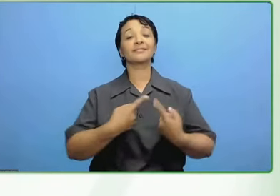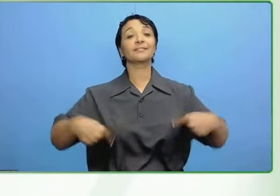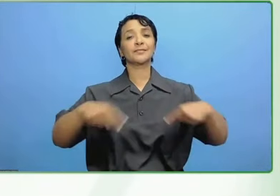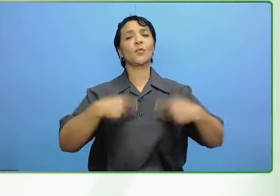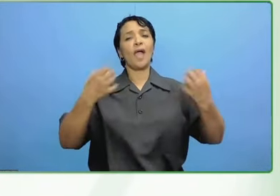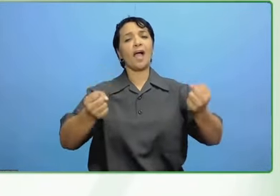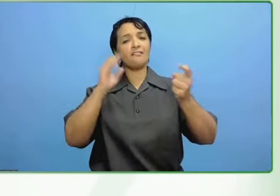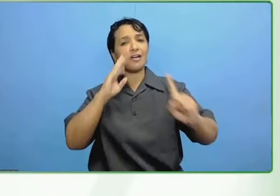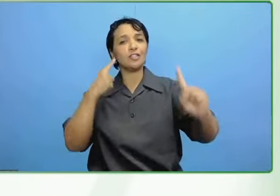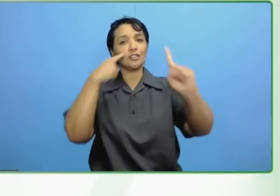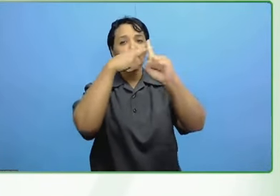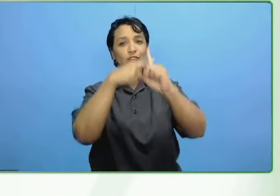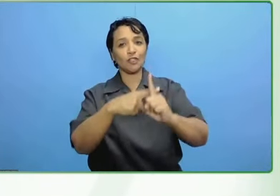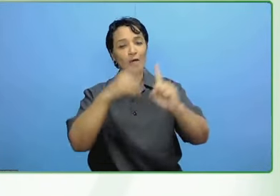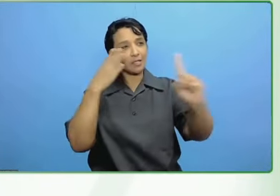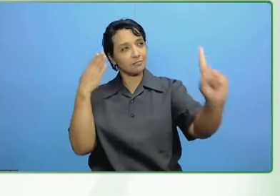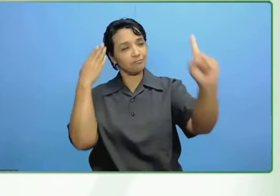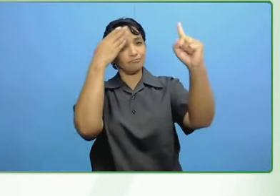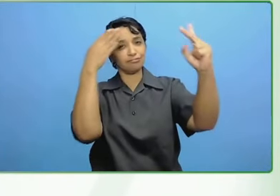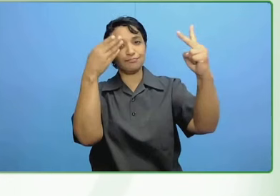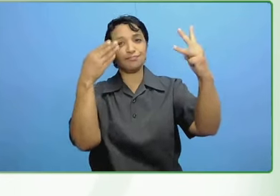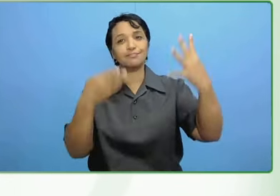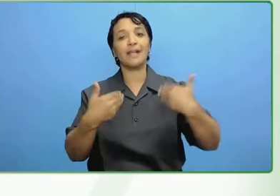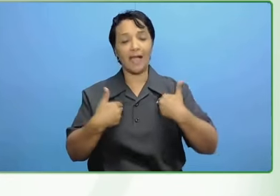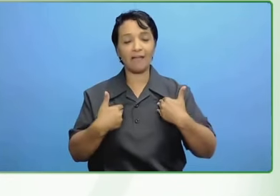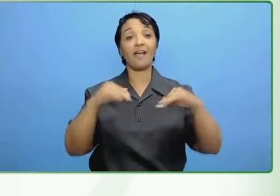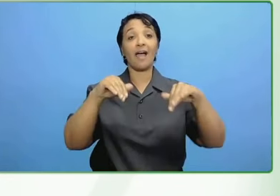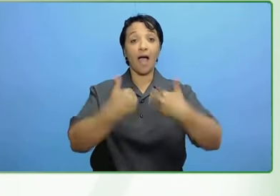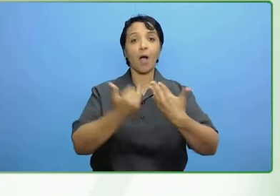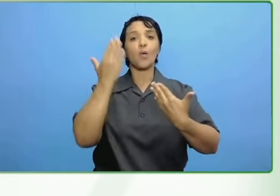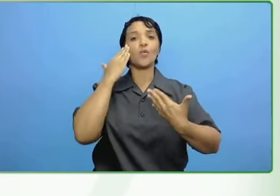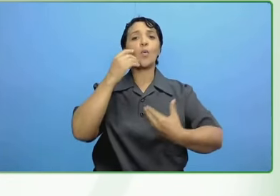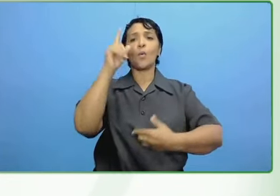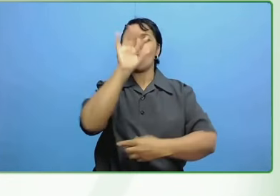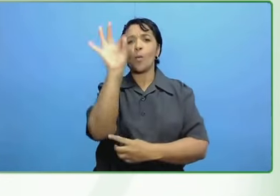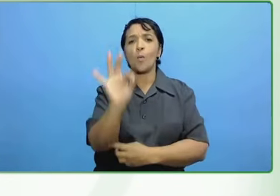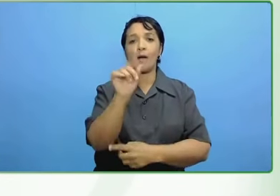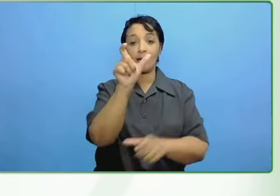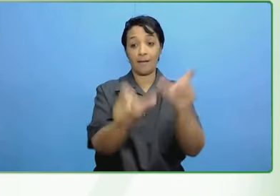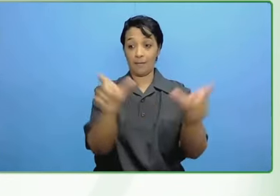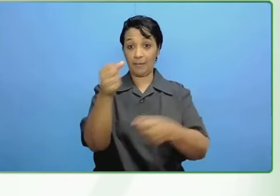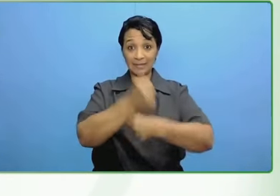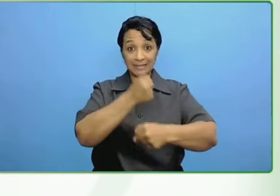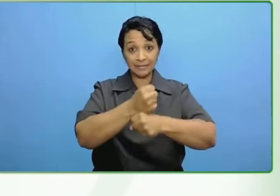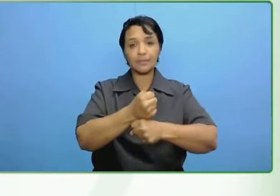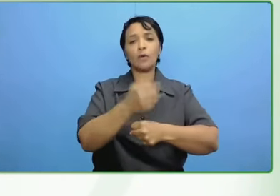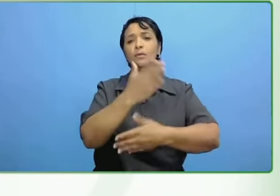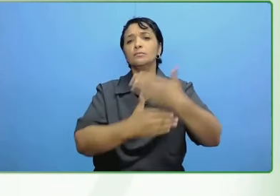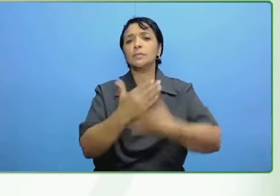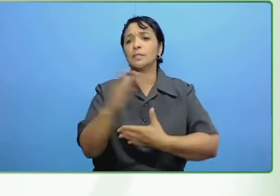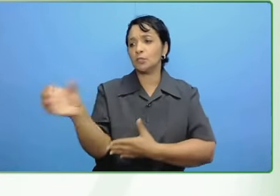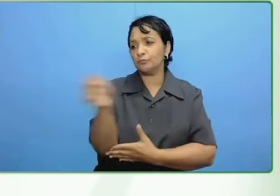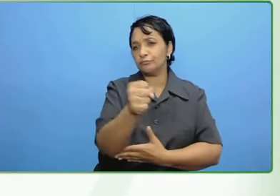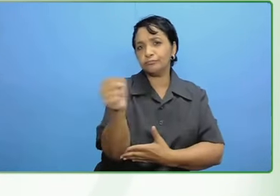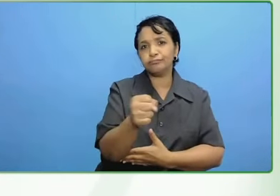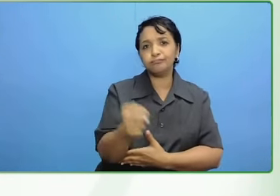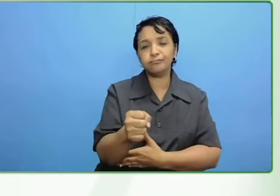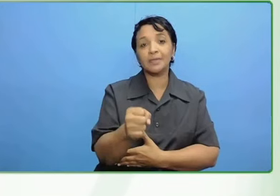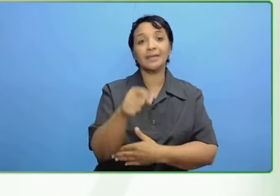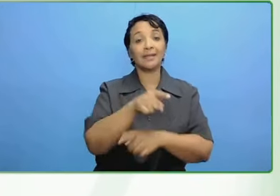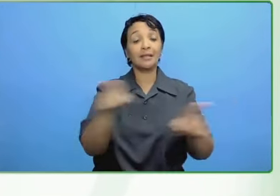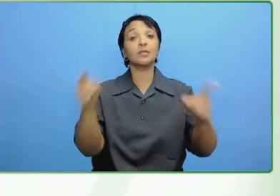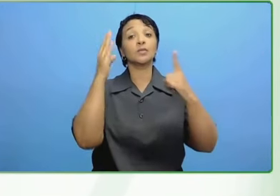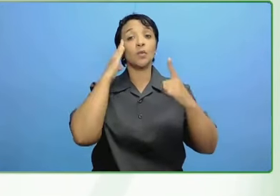public bodies in relation to the employment of persons with disabilities. doubling the current statutory